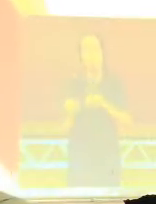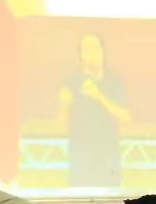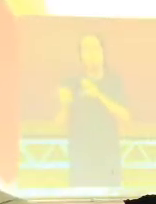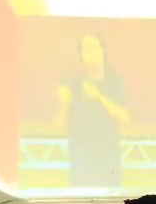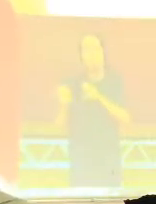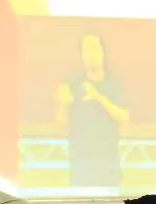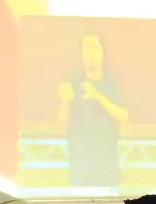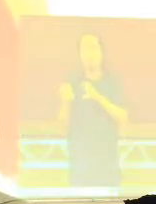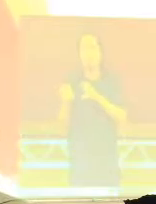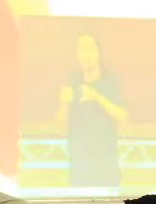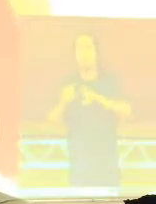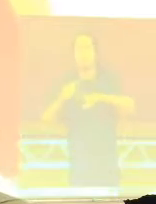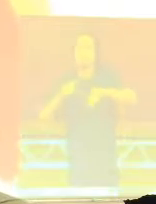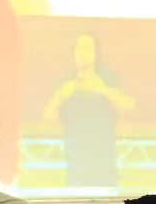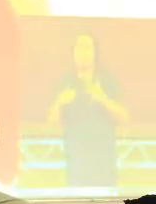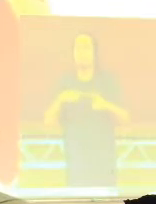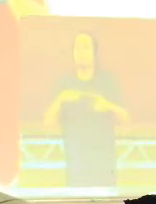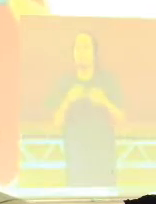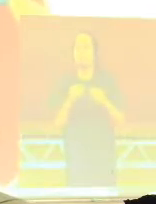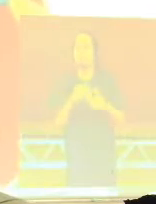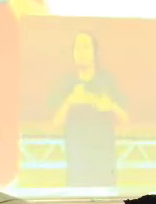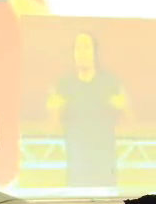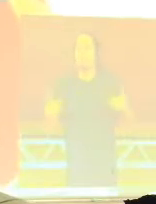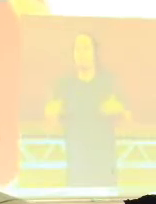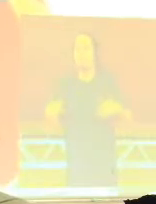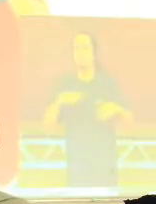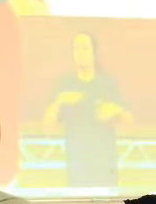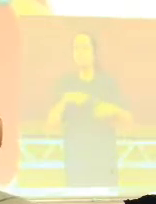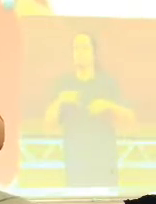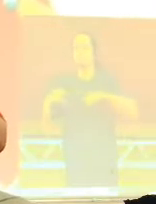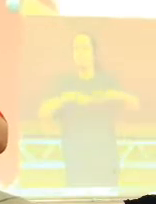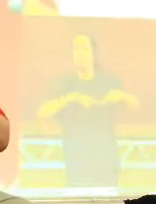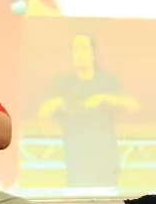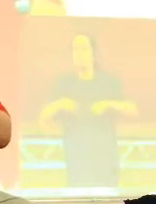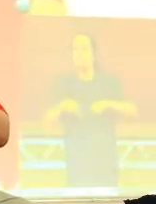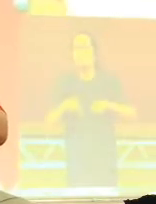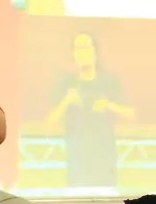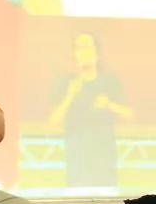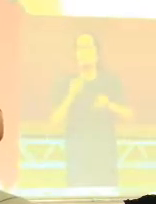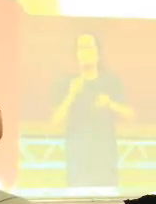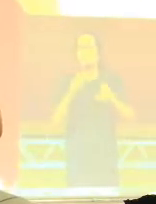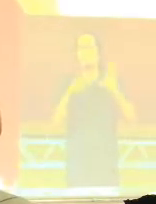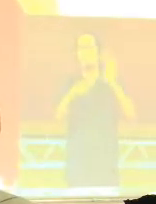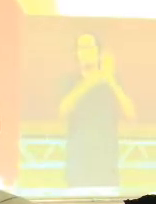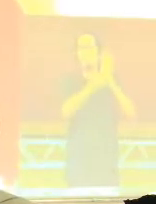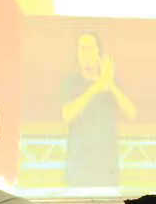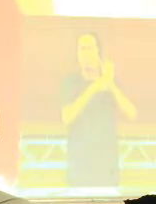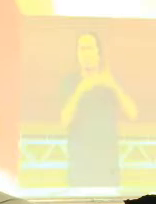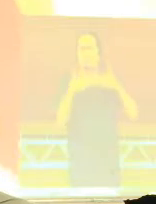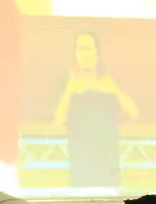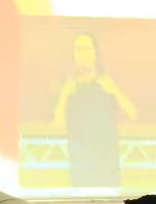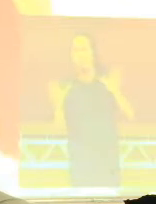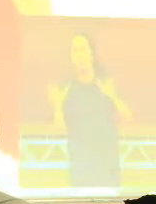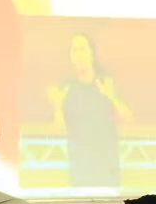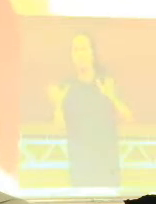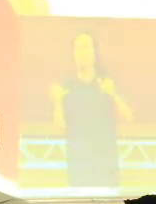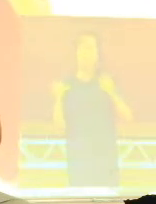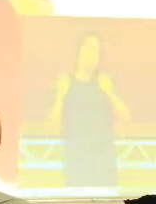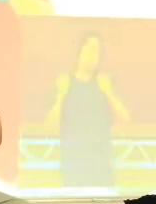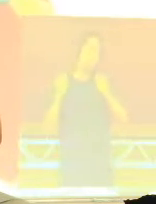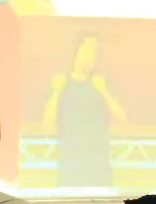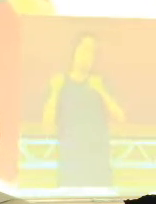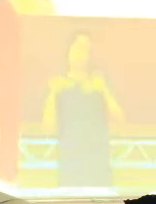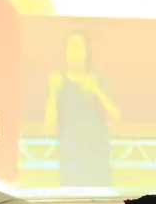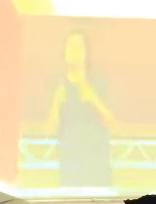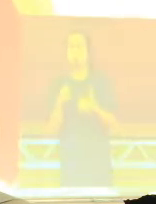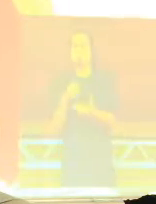software, and there can be more of it if we pressure the Brazilian government to enforce its laws that